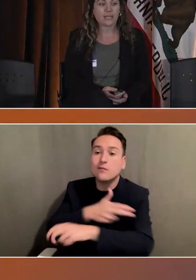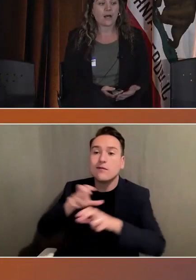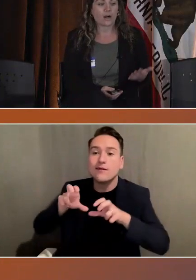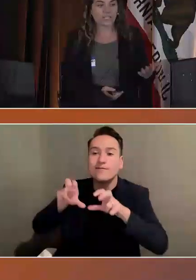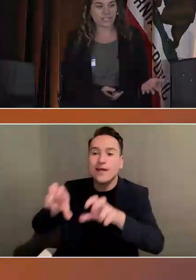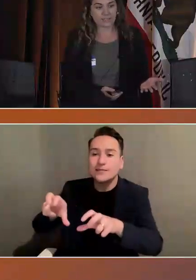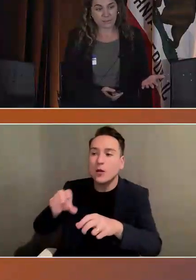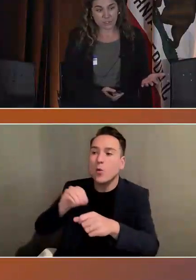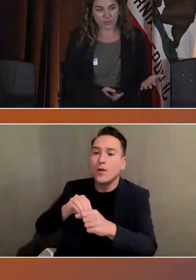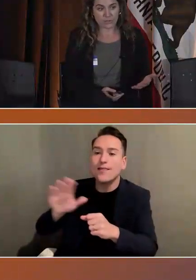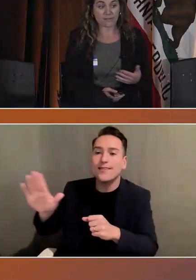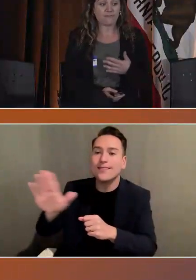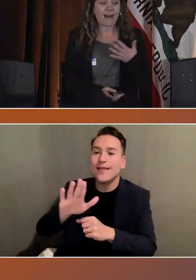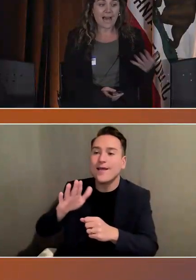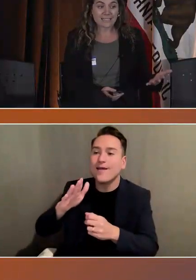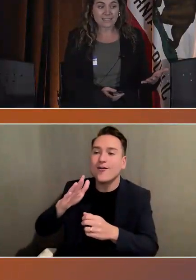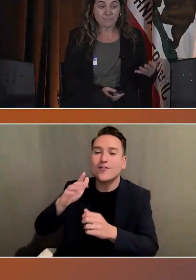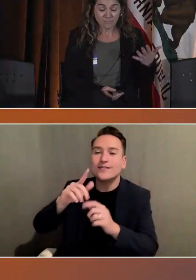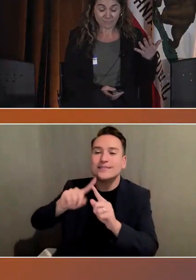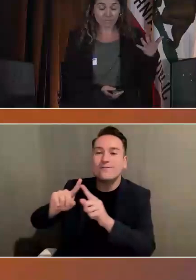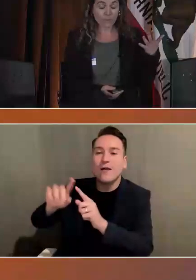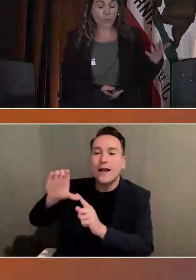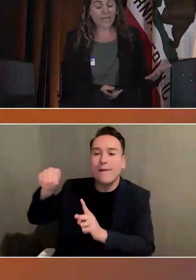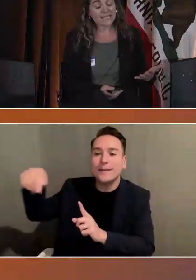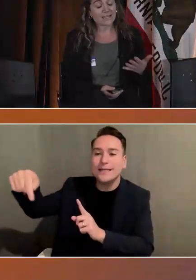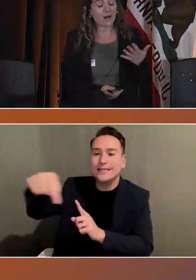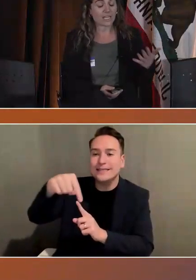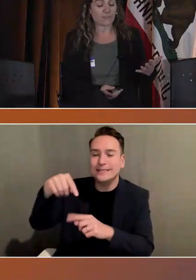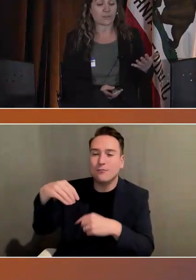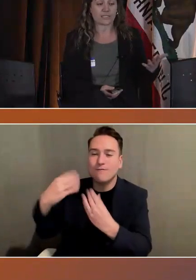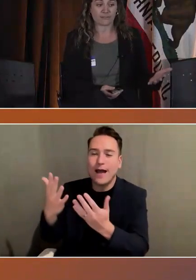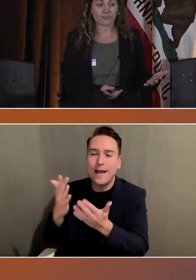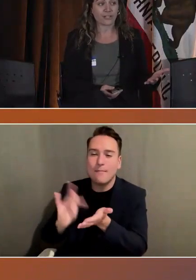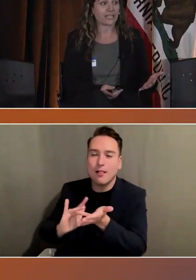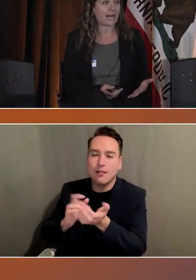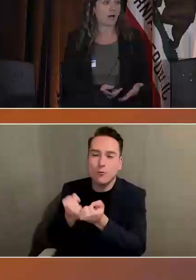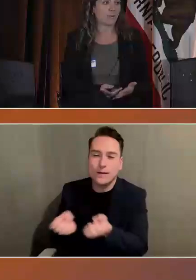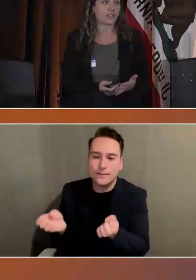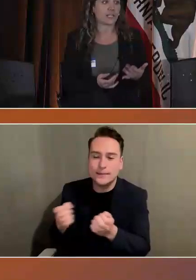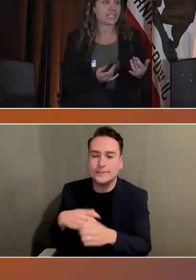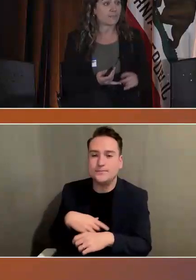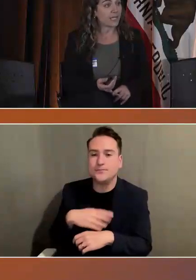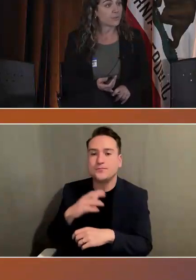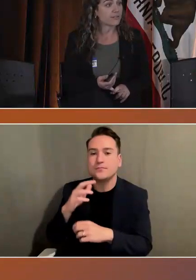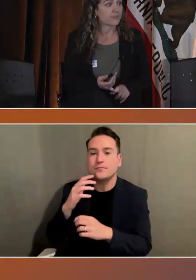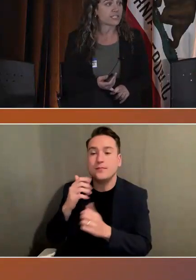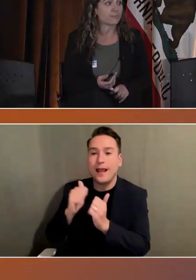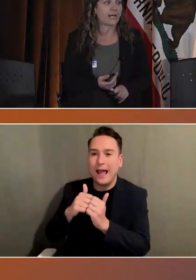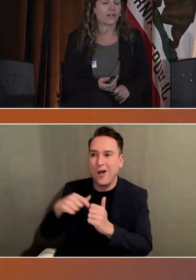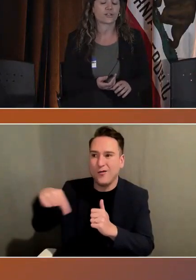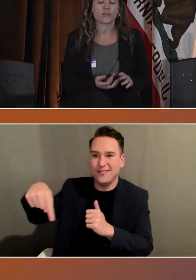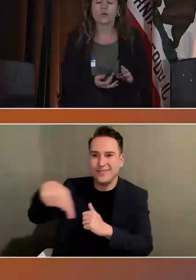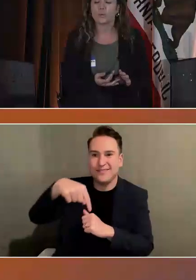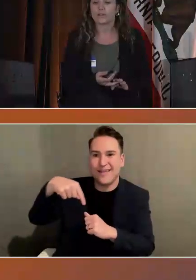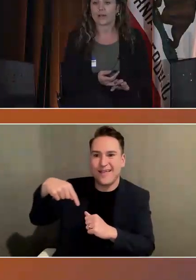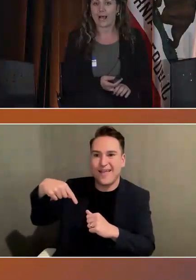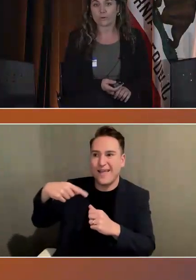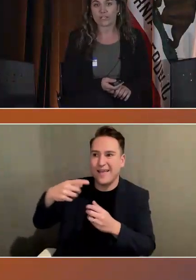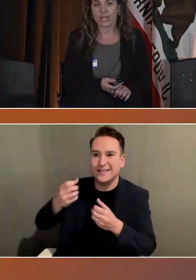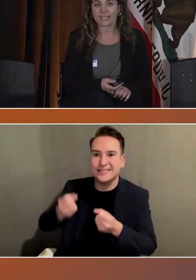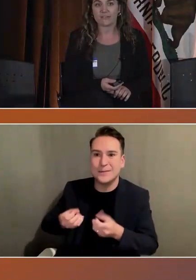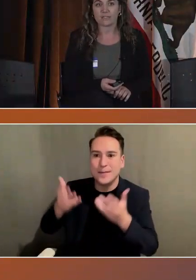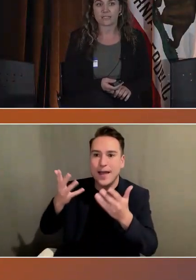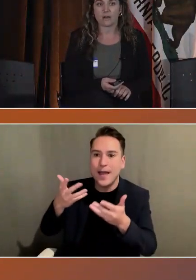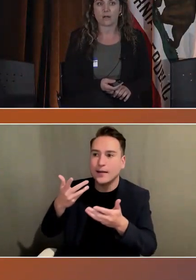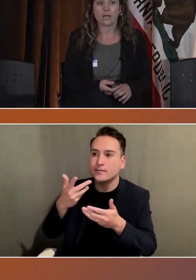suppliers. Our data shows the vast ways that hospitals differ in how much they spend with diverse suppliers, what their